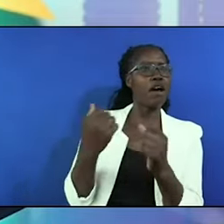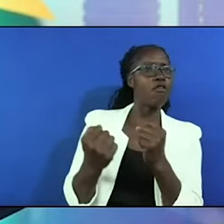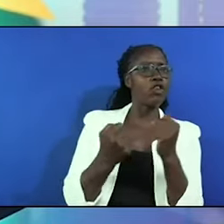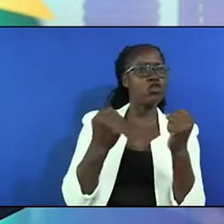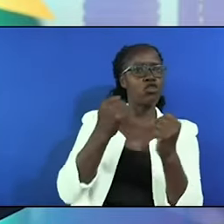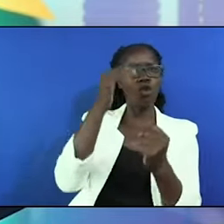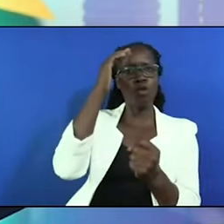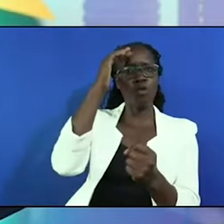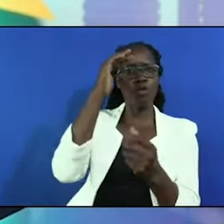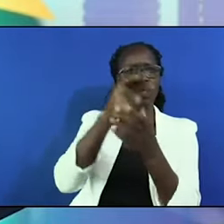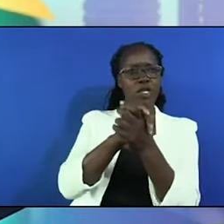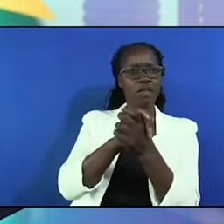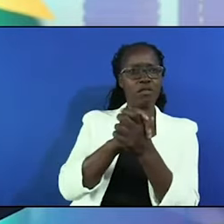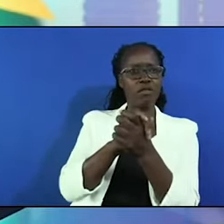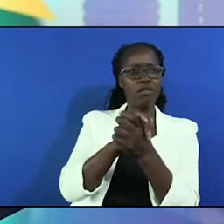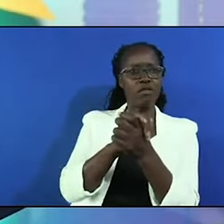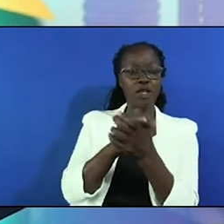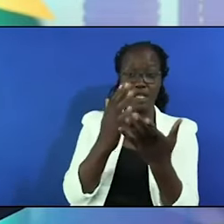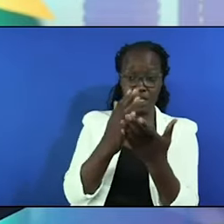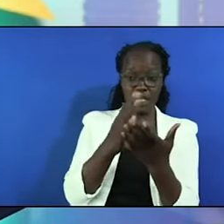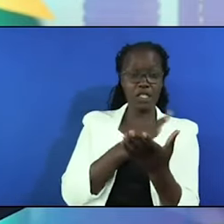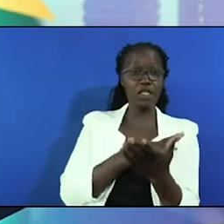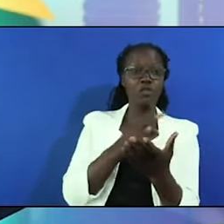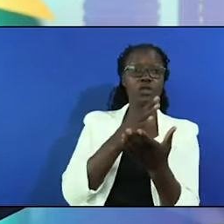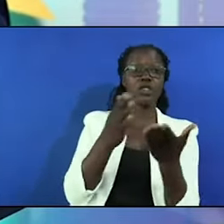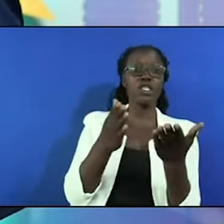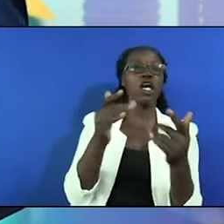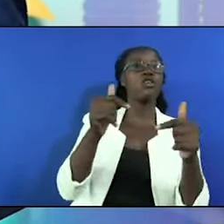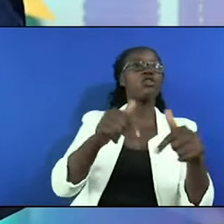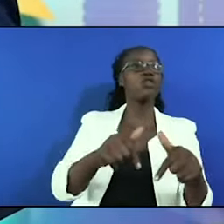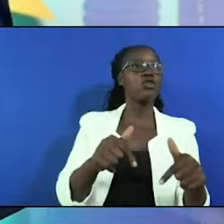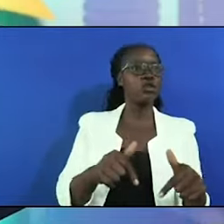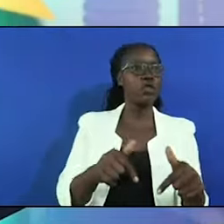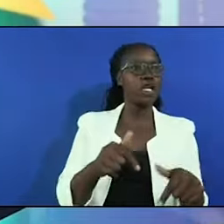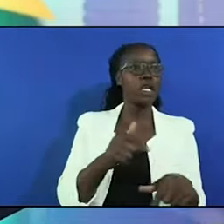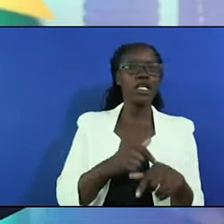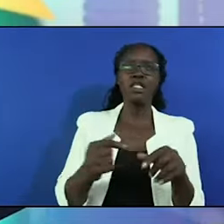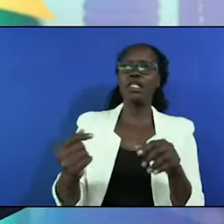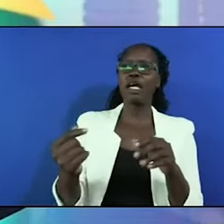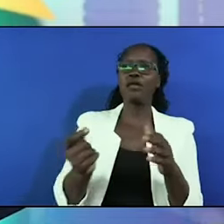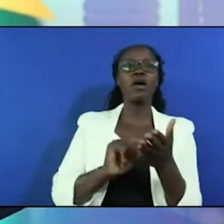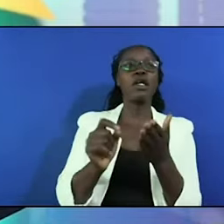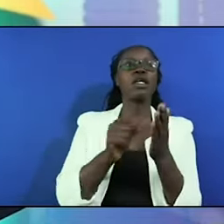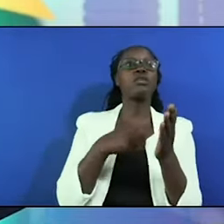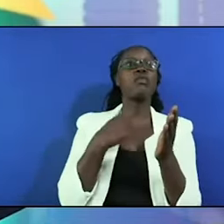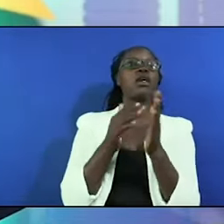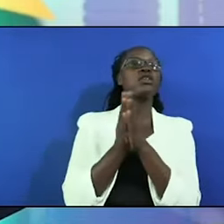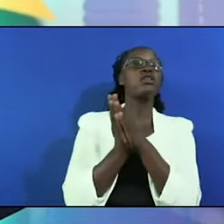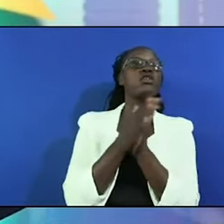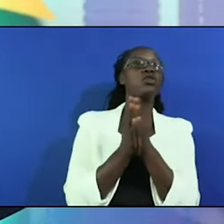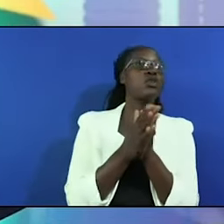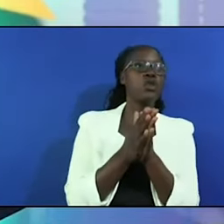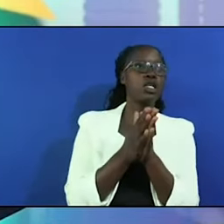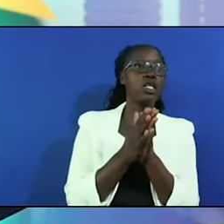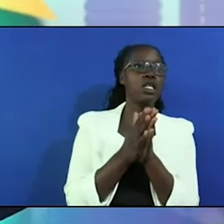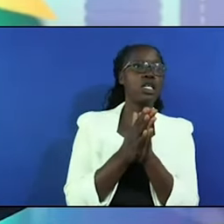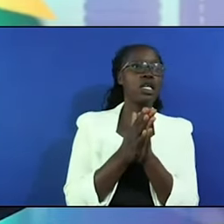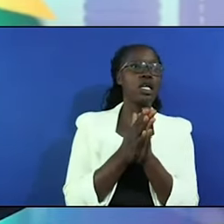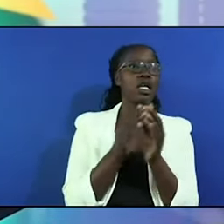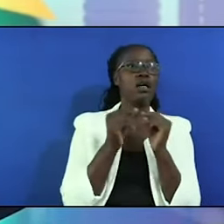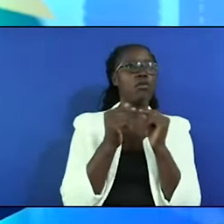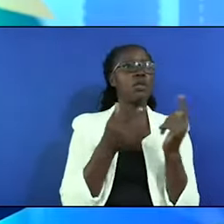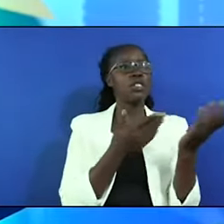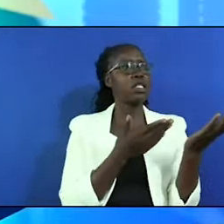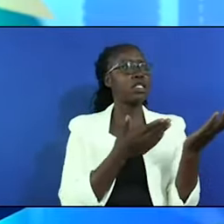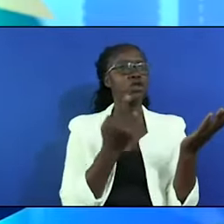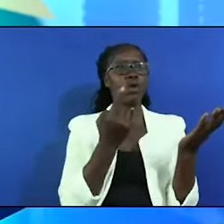him. We have some history with this man. So one of these days, when I write my story, I think Pastor Bunda may be